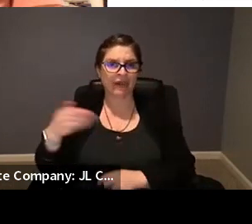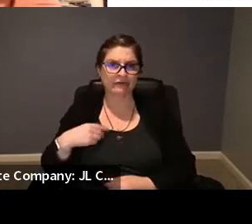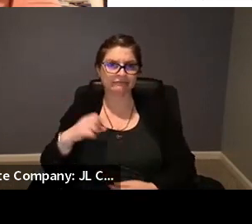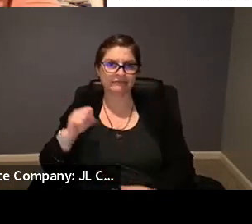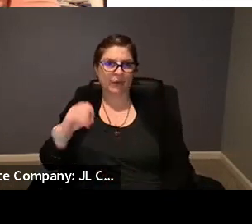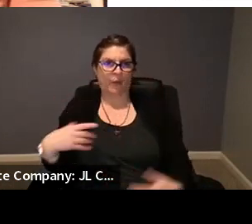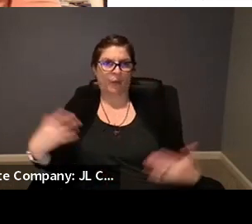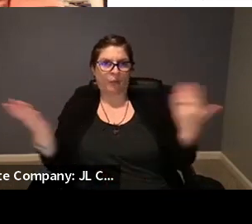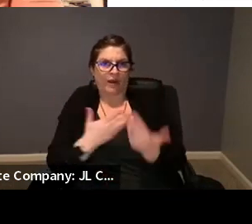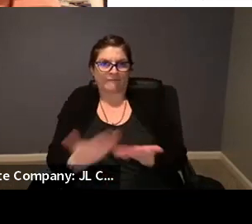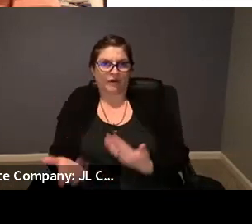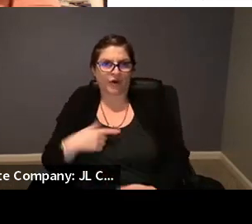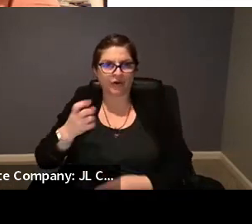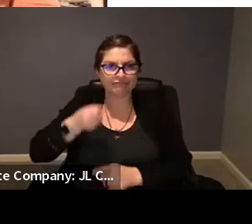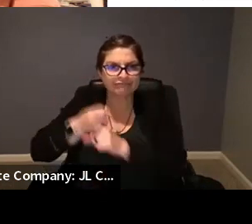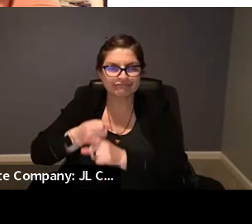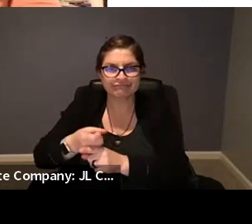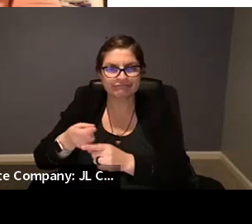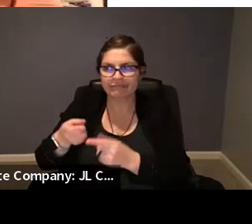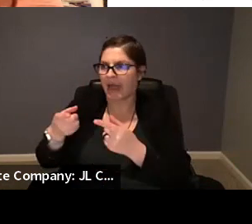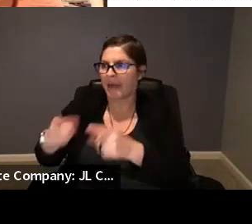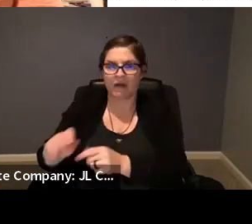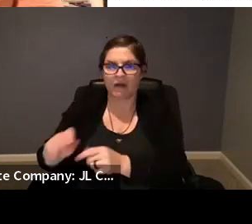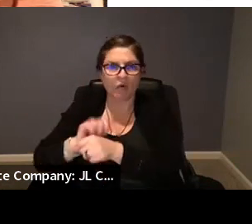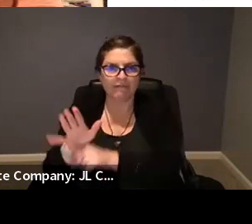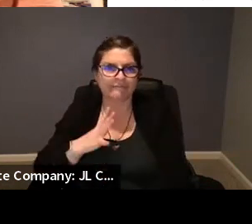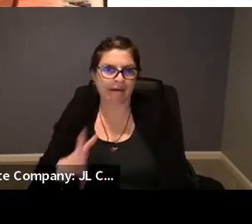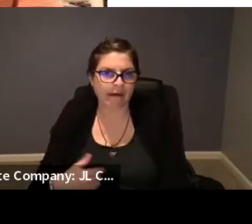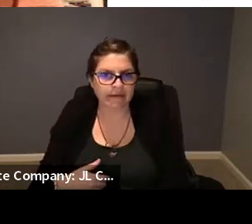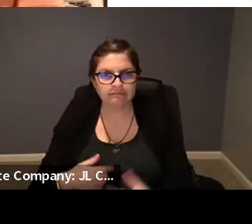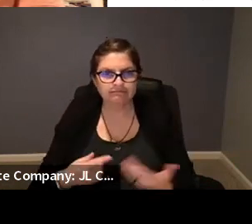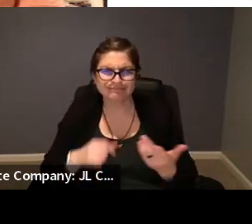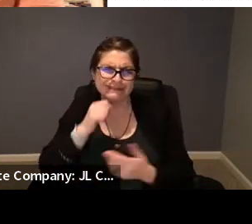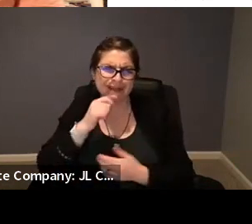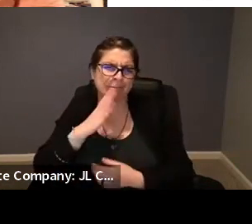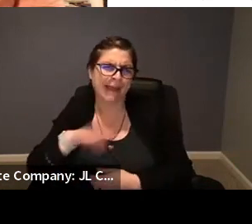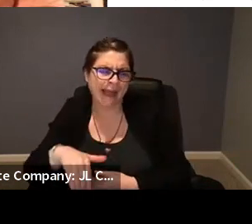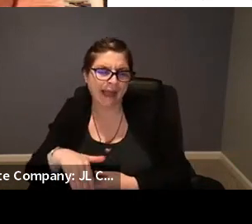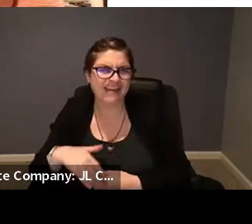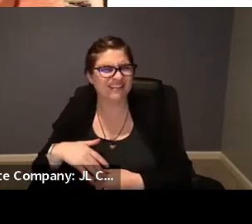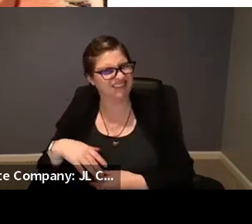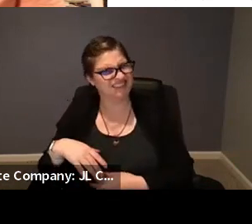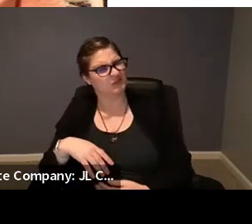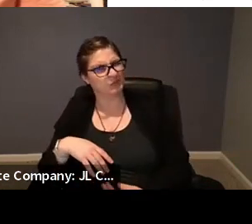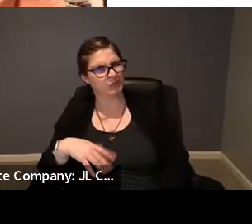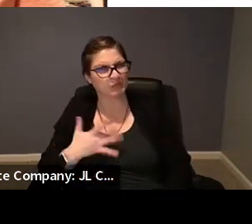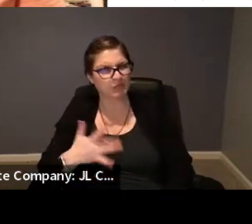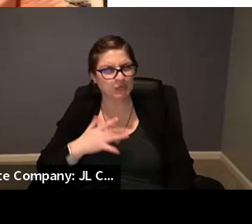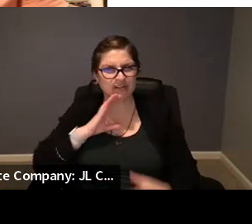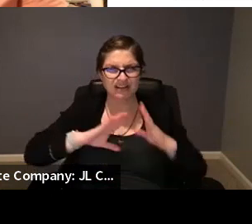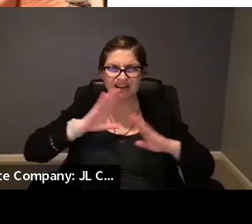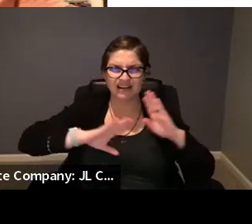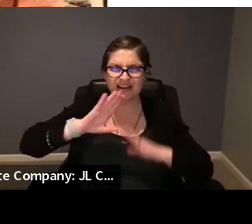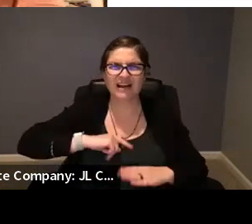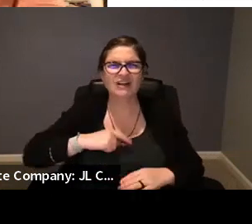if you get COVID, you'll be fine, whatever. It's a small percentage. It's not that bad. And it's incredibly frustrating. And you touched